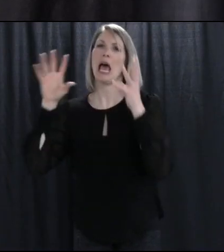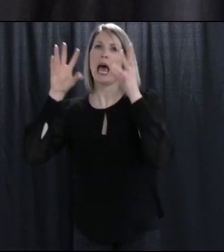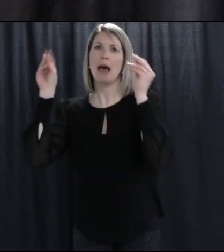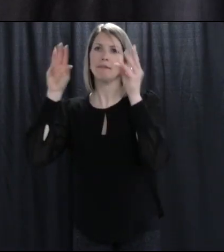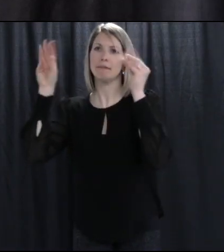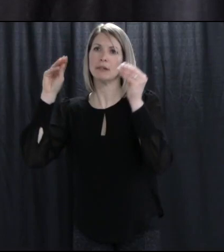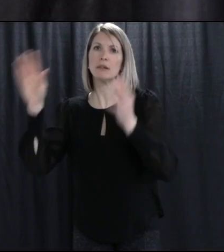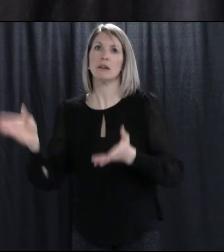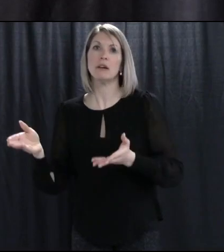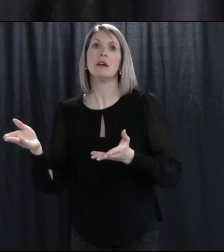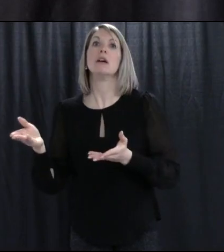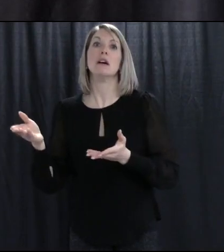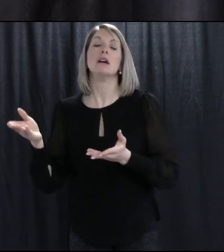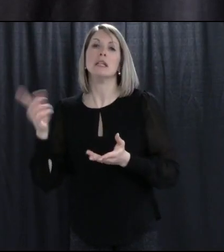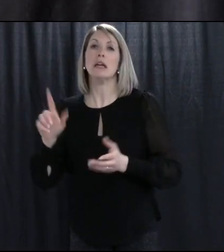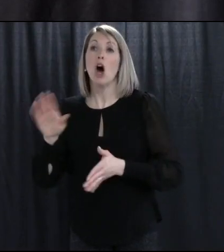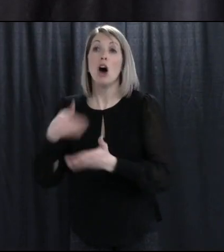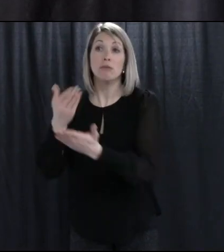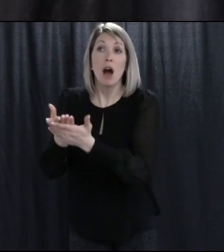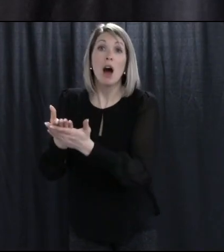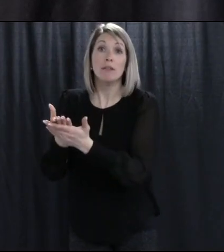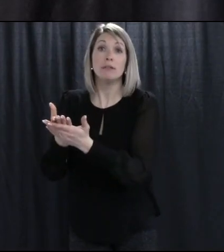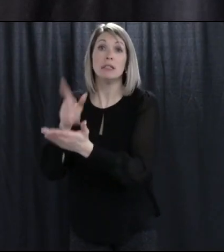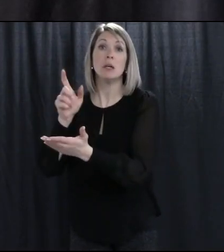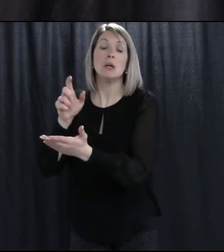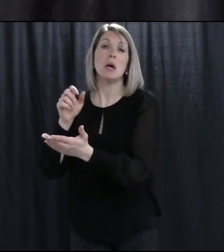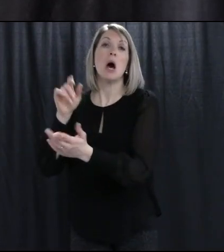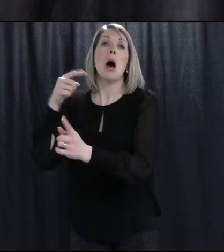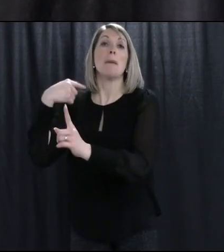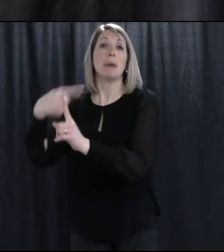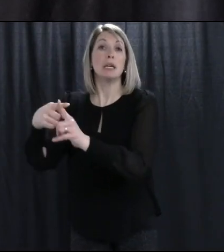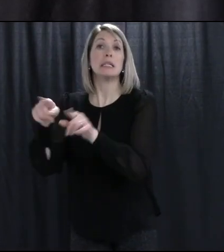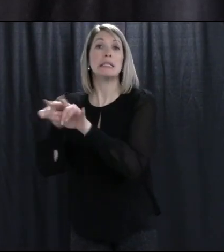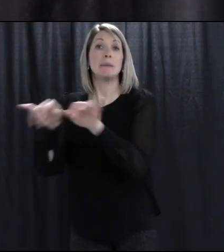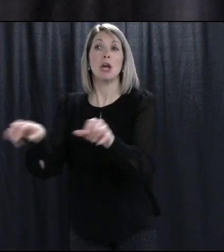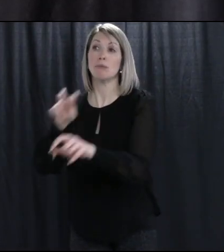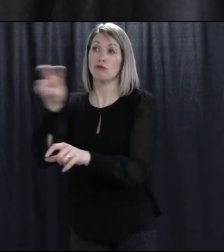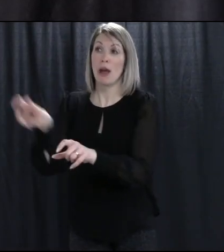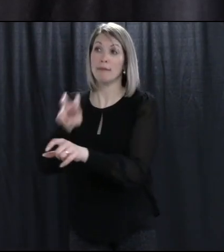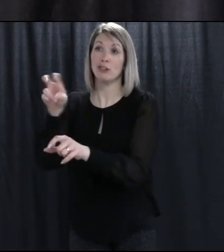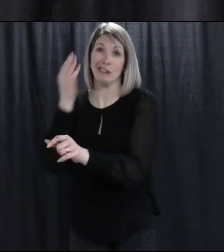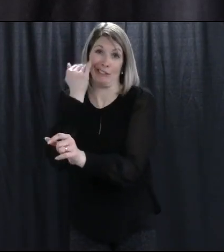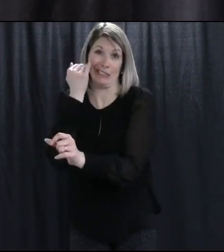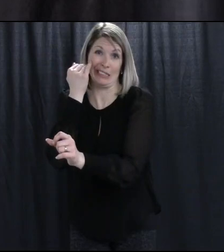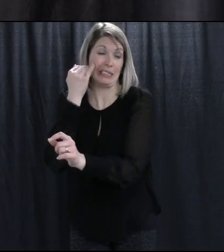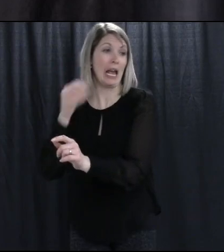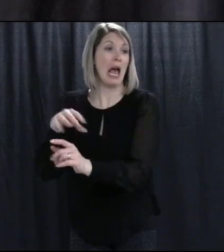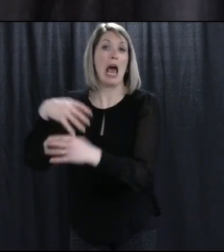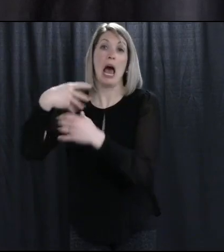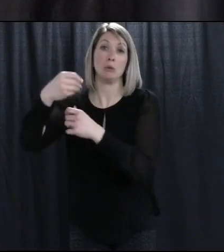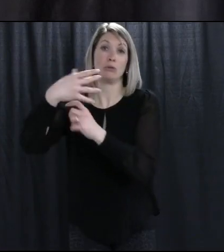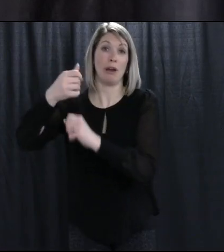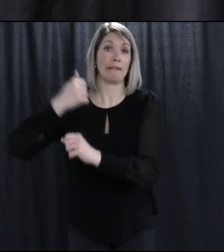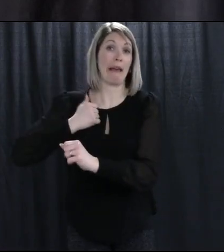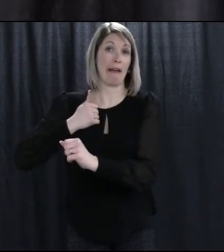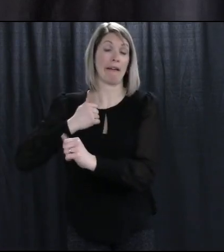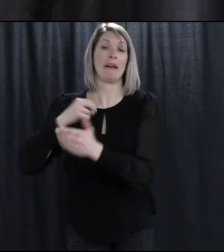you have a history of traveling or have been exposed to COVID-19 and are currently self-isolating, you need to make